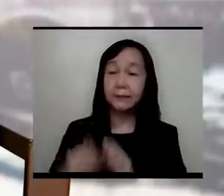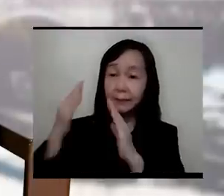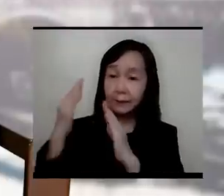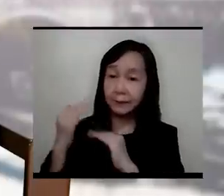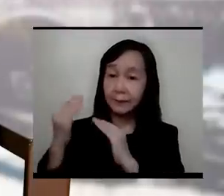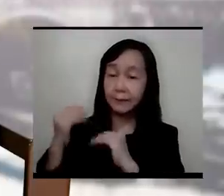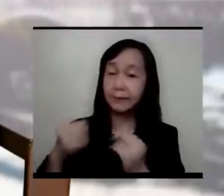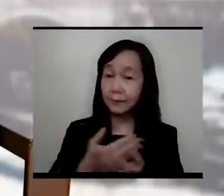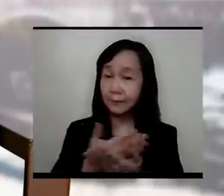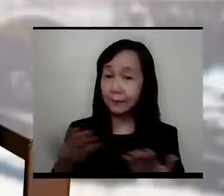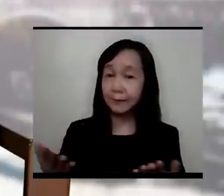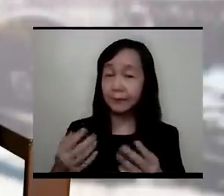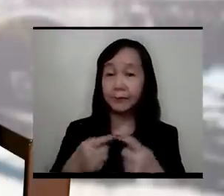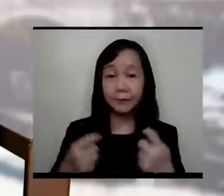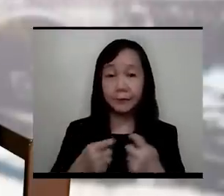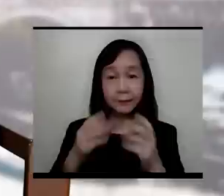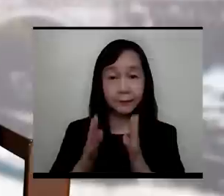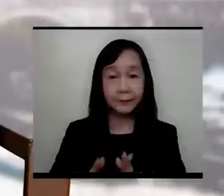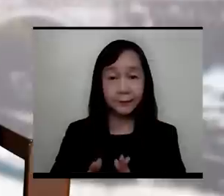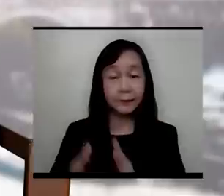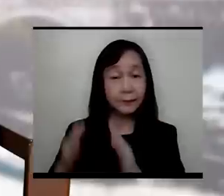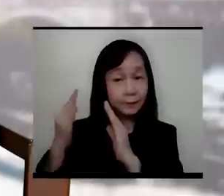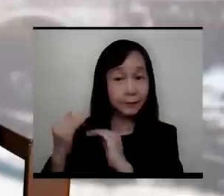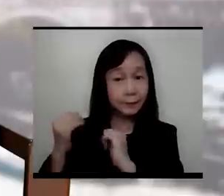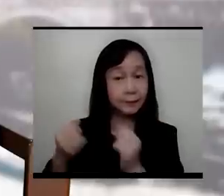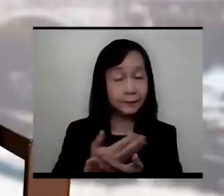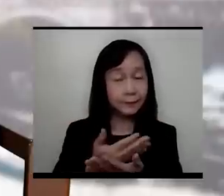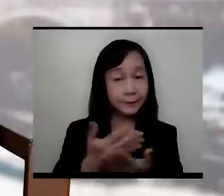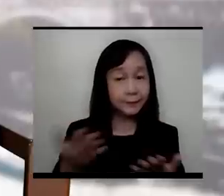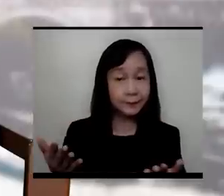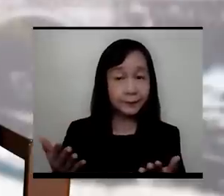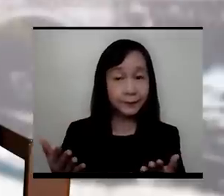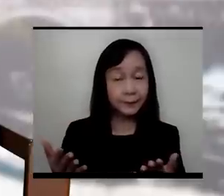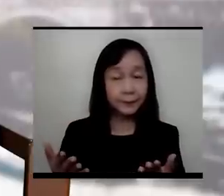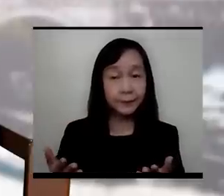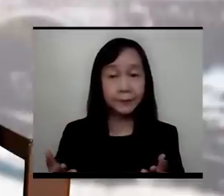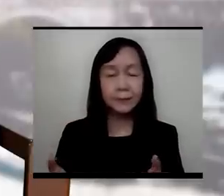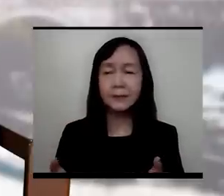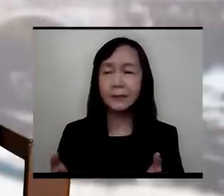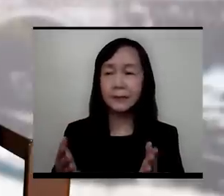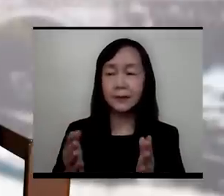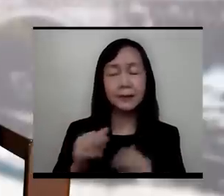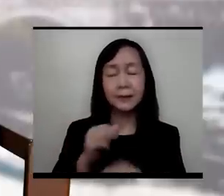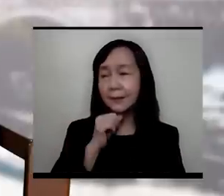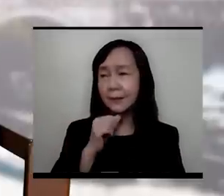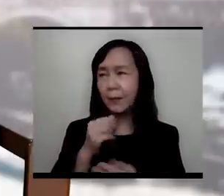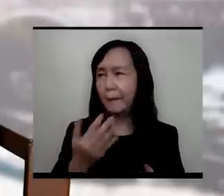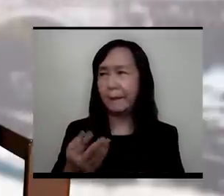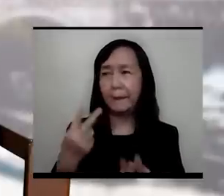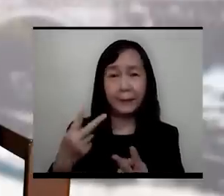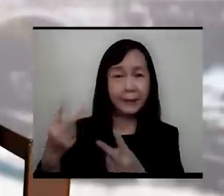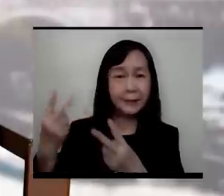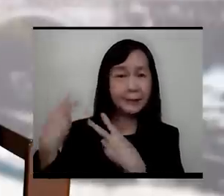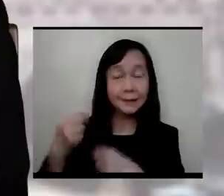sinners Hope to us whose past has not always been good